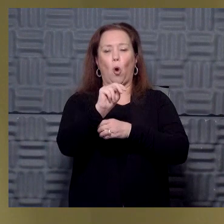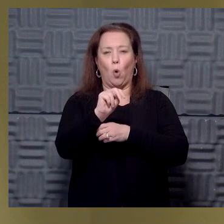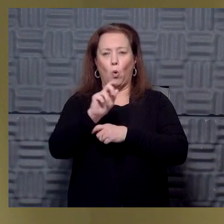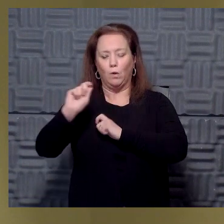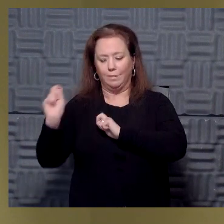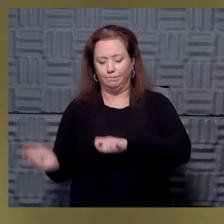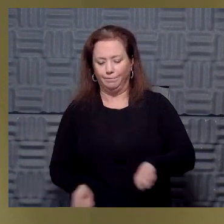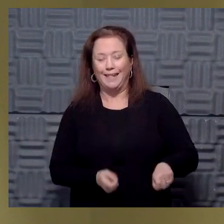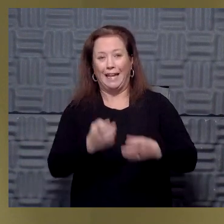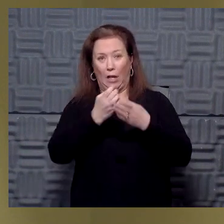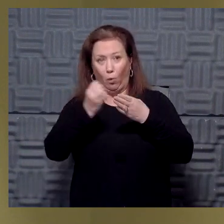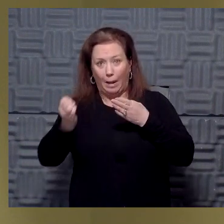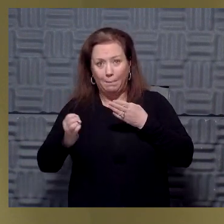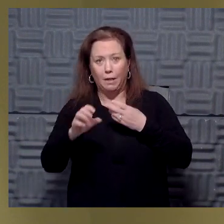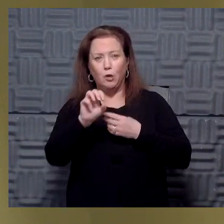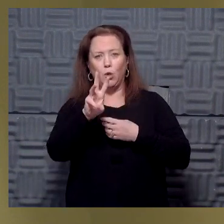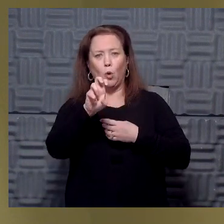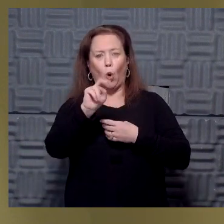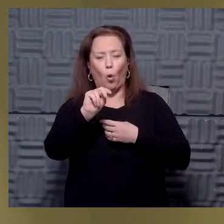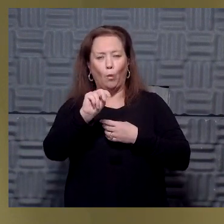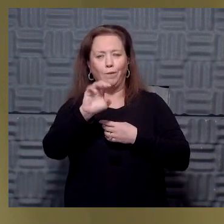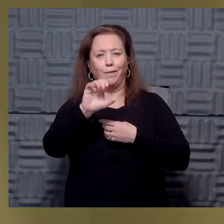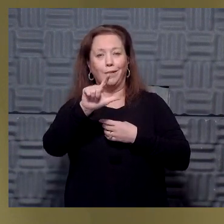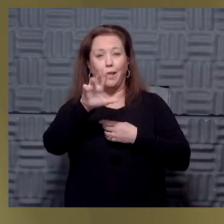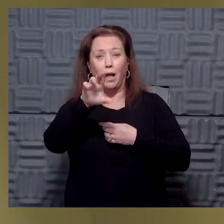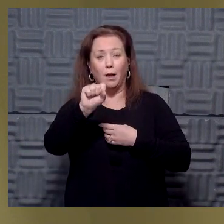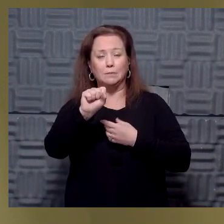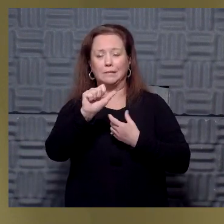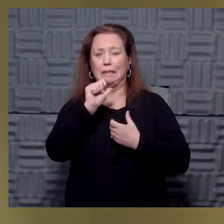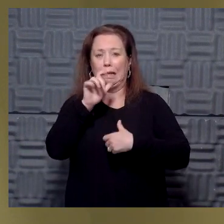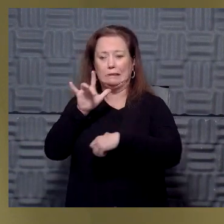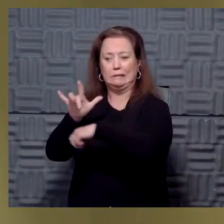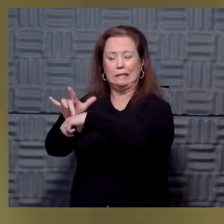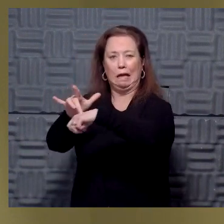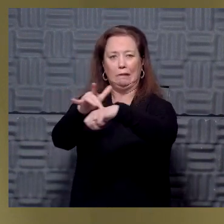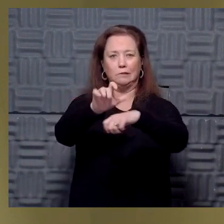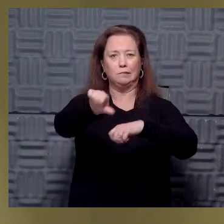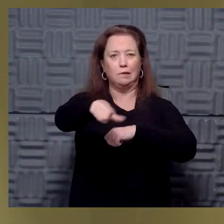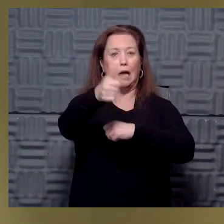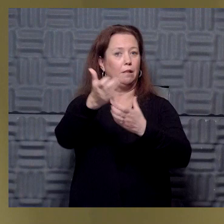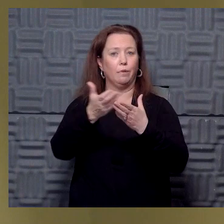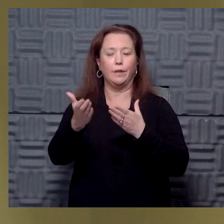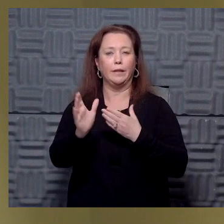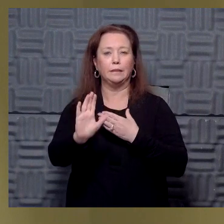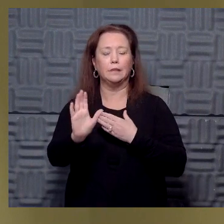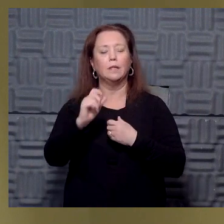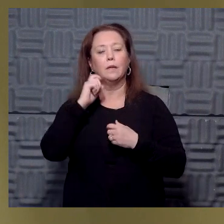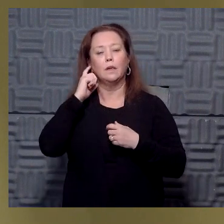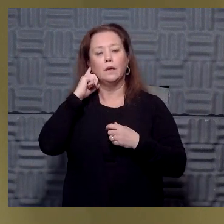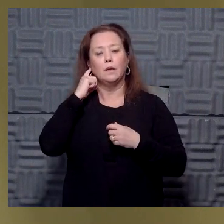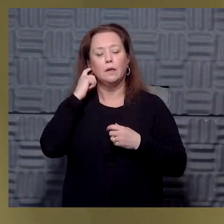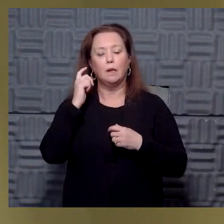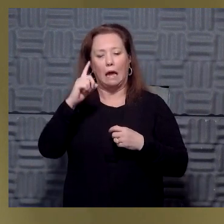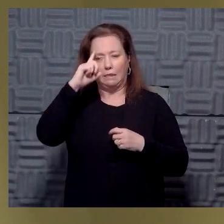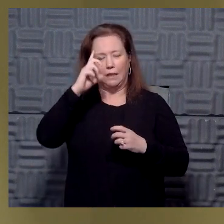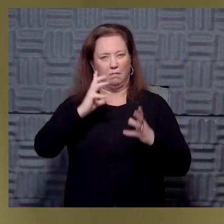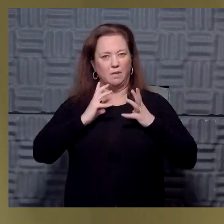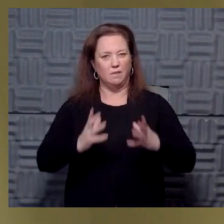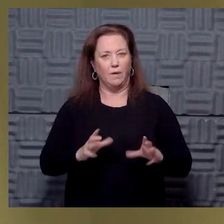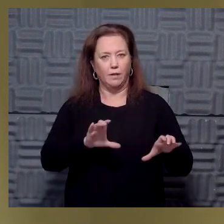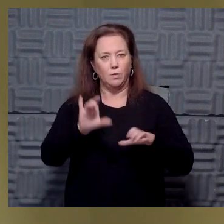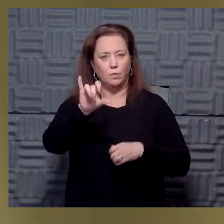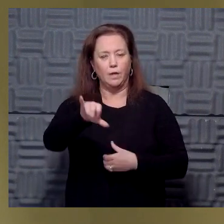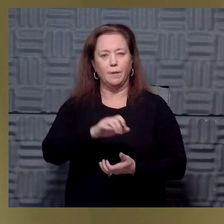your own clubs, trying not to touch other things. But I think that's okay to do